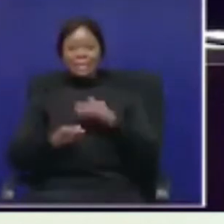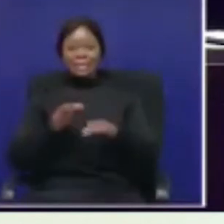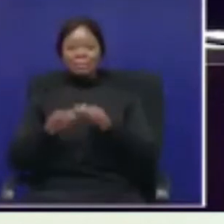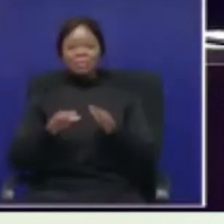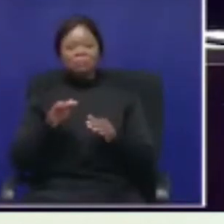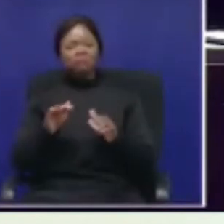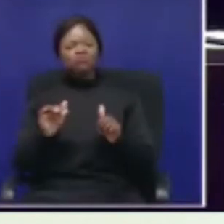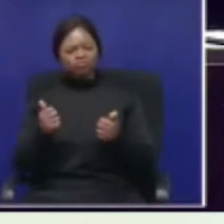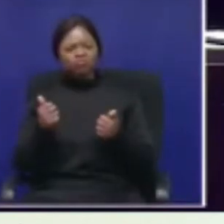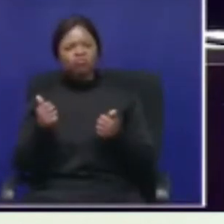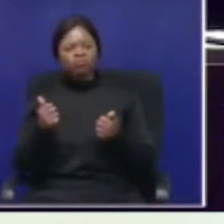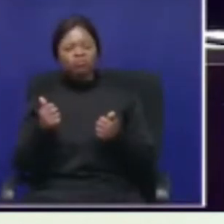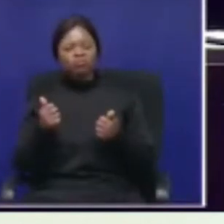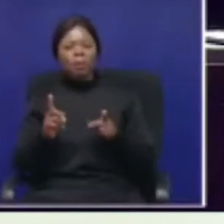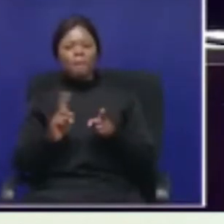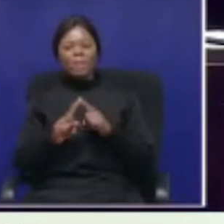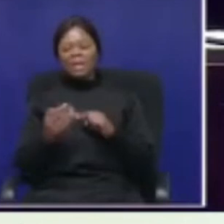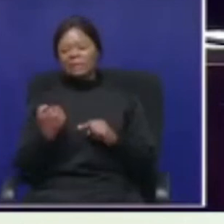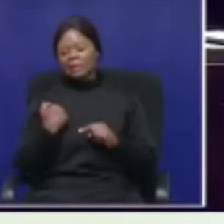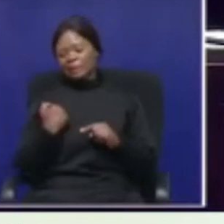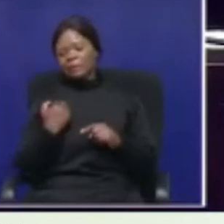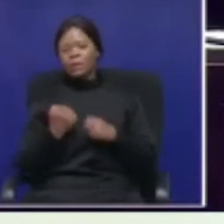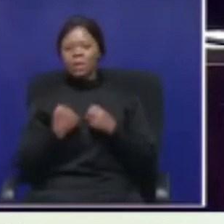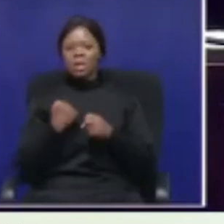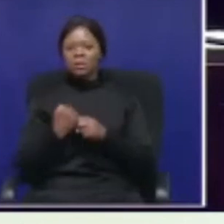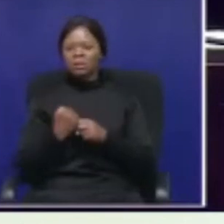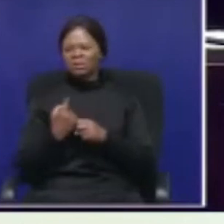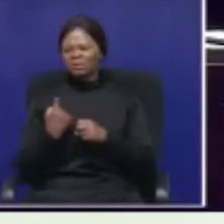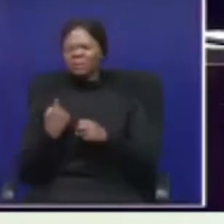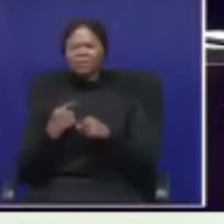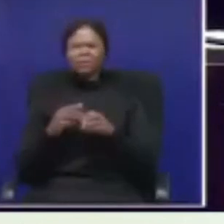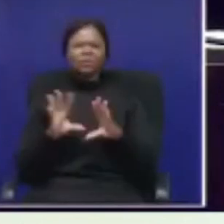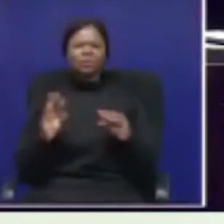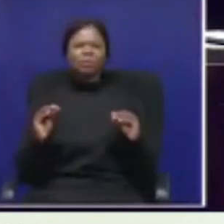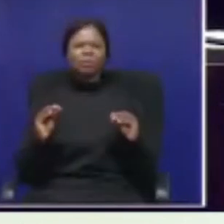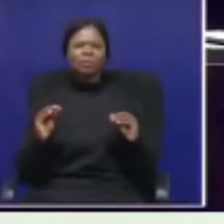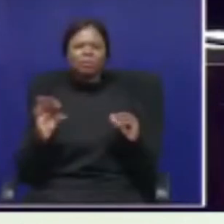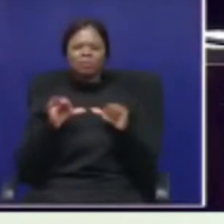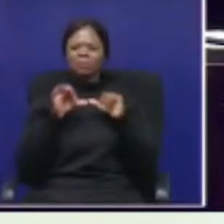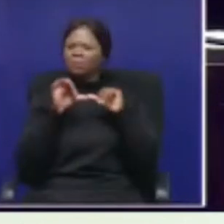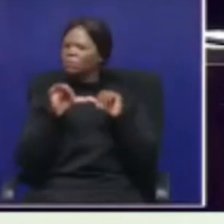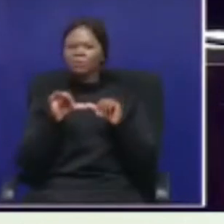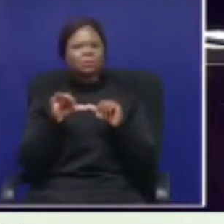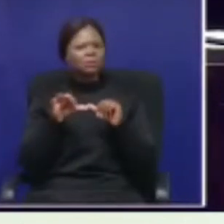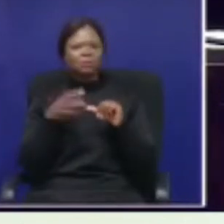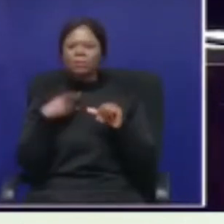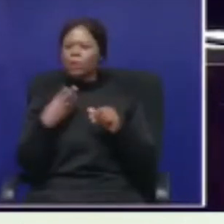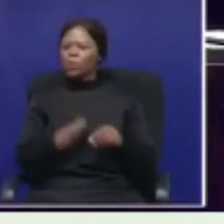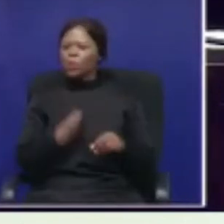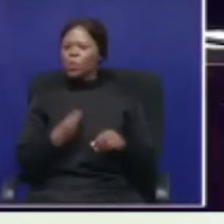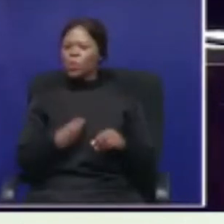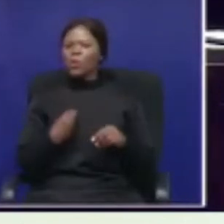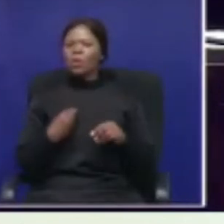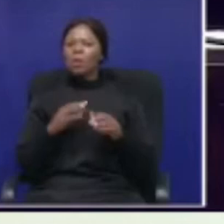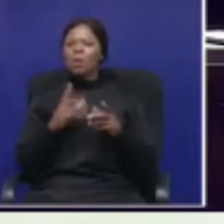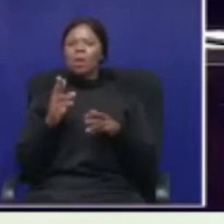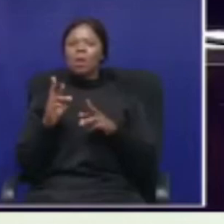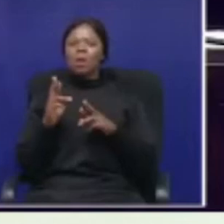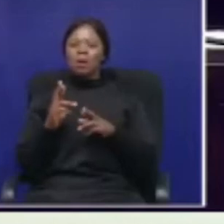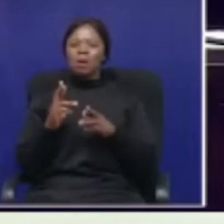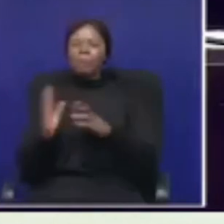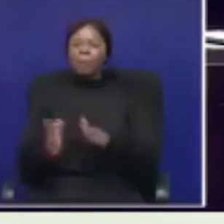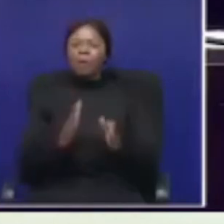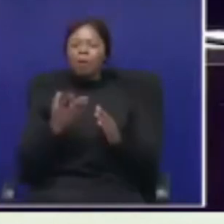right direction. But in recent years, that momentum has stalled. Instead of preparing our youth for a world of AI, automation, and a